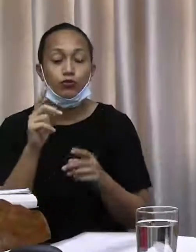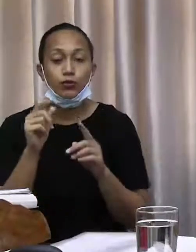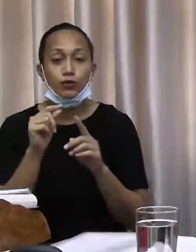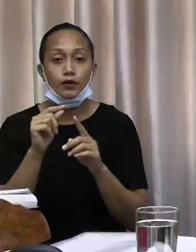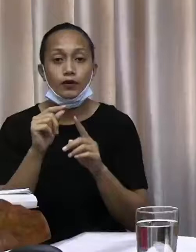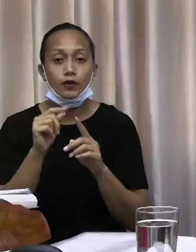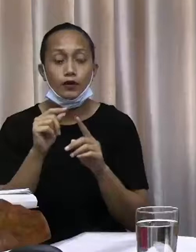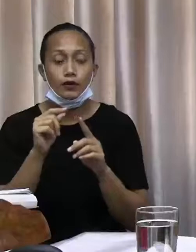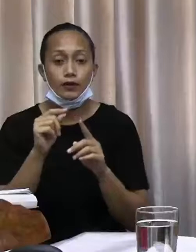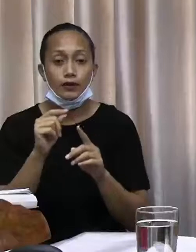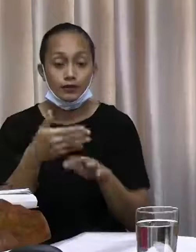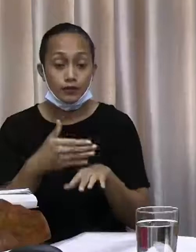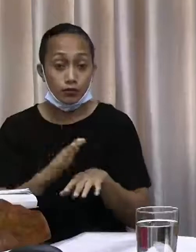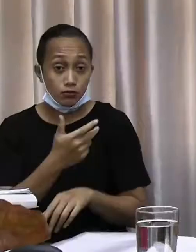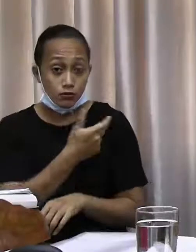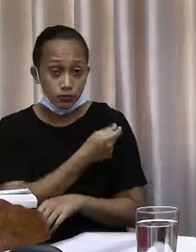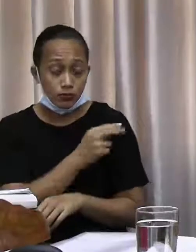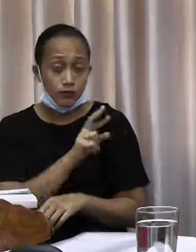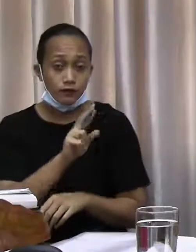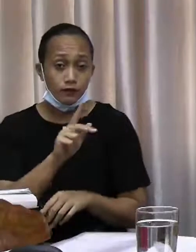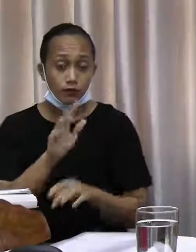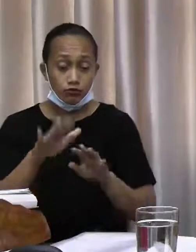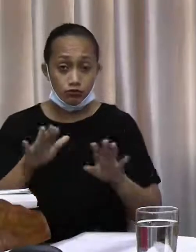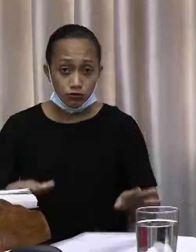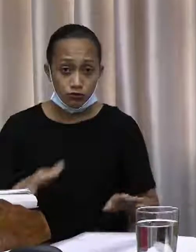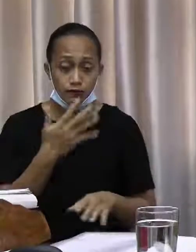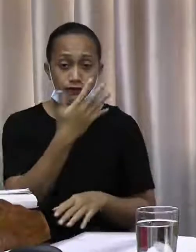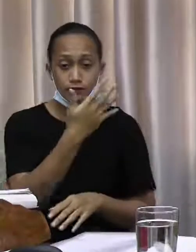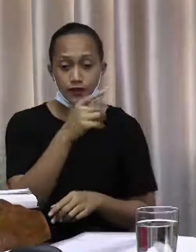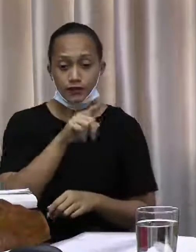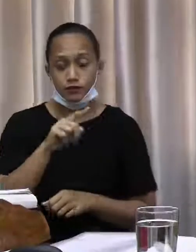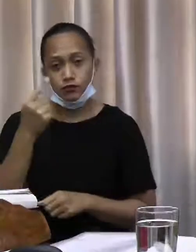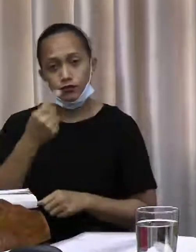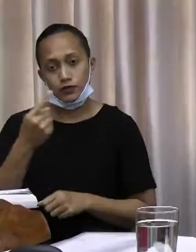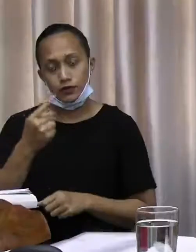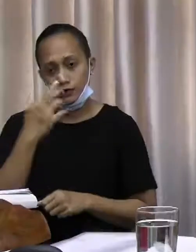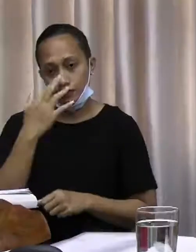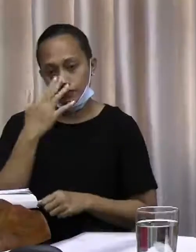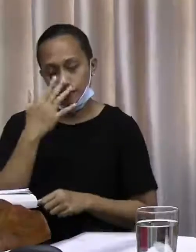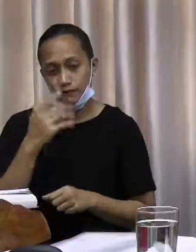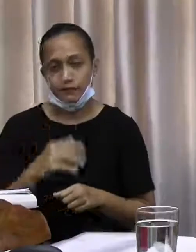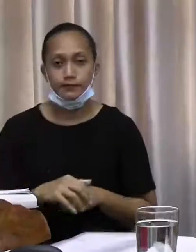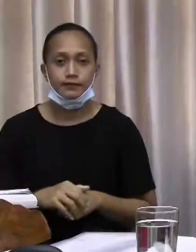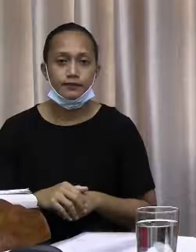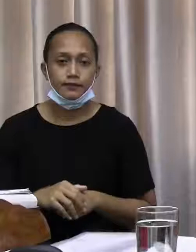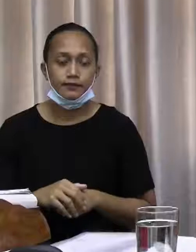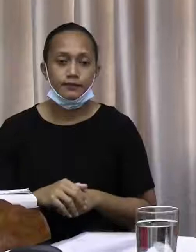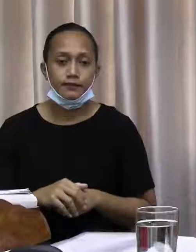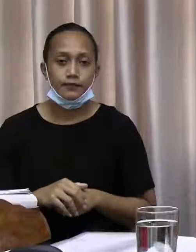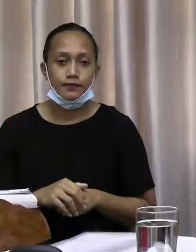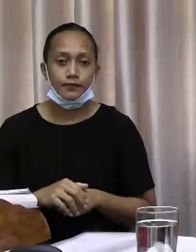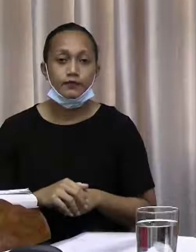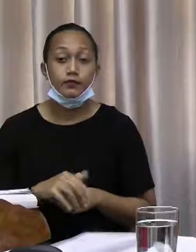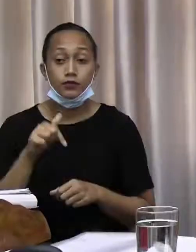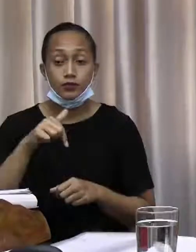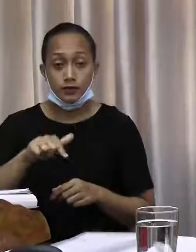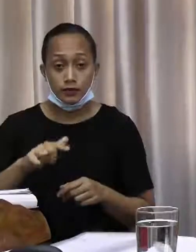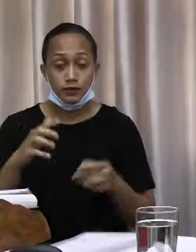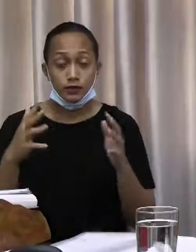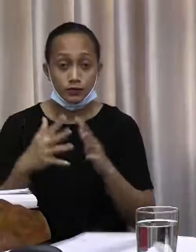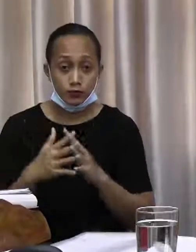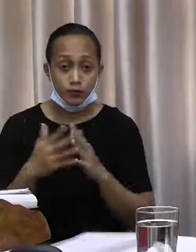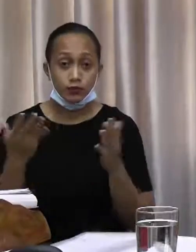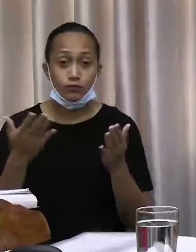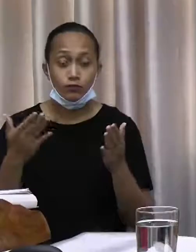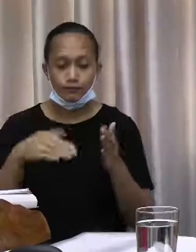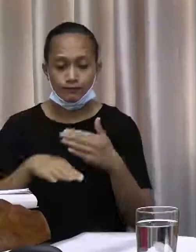pediatric Pfizer for children 5 to 11 years old, expected to commence this week in